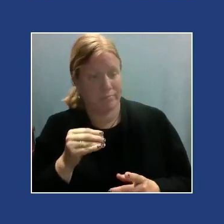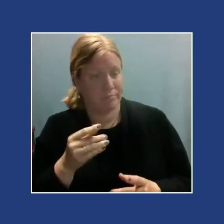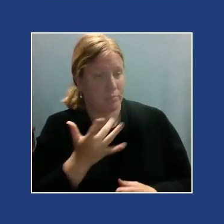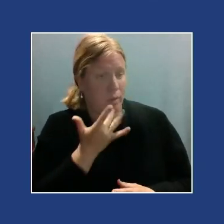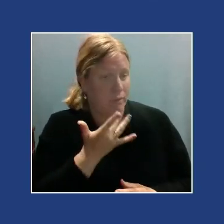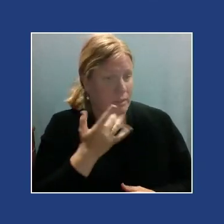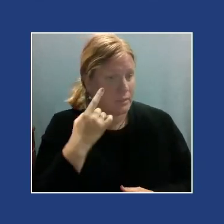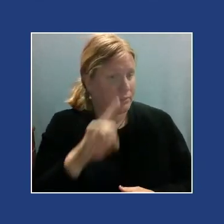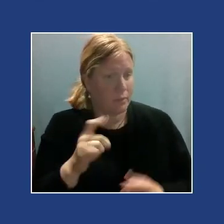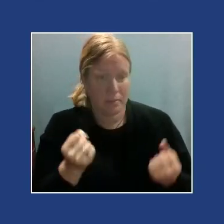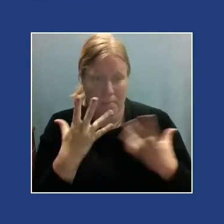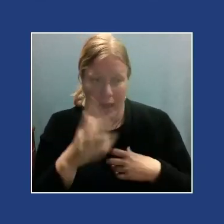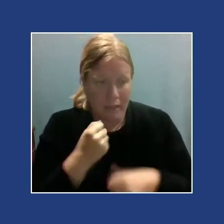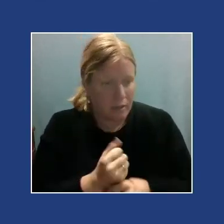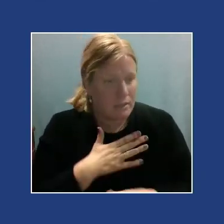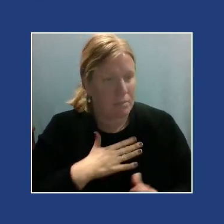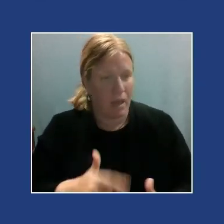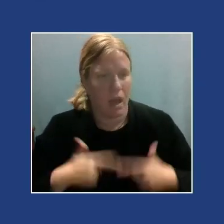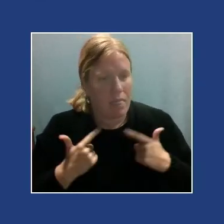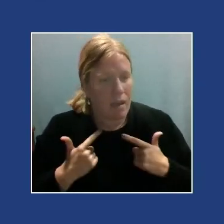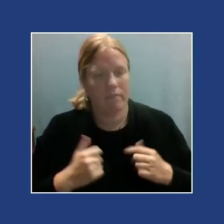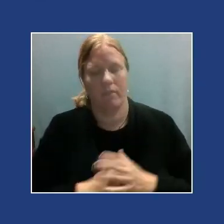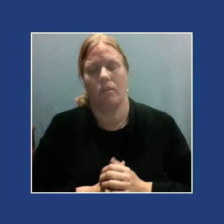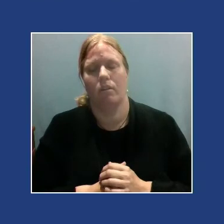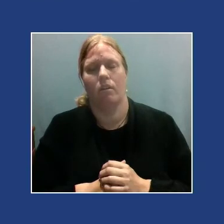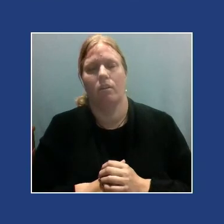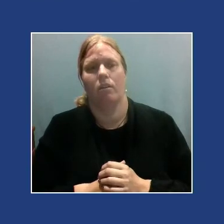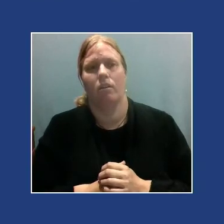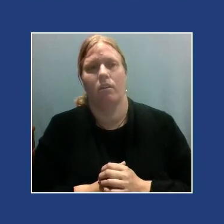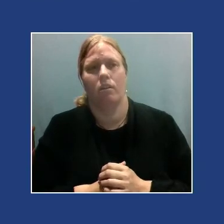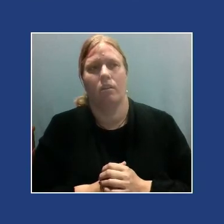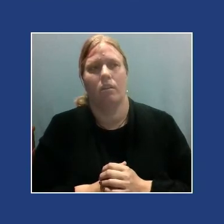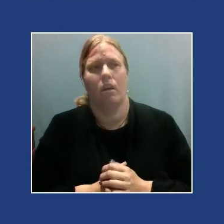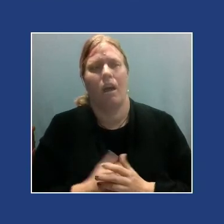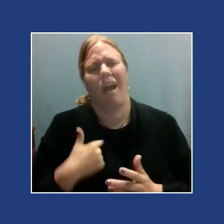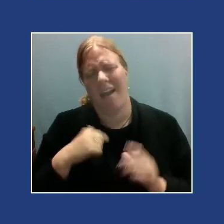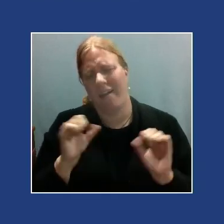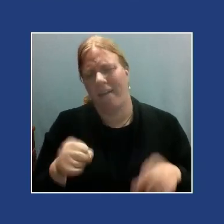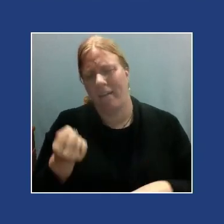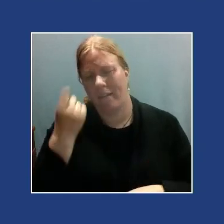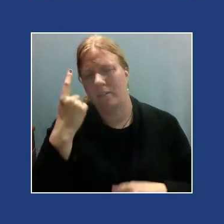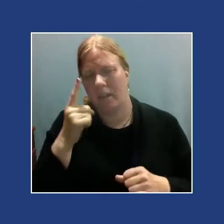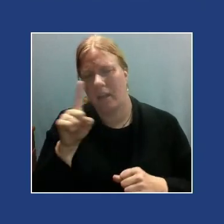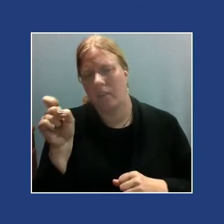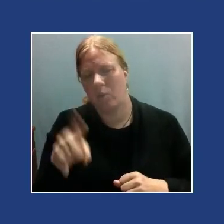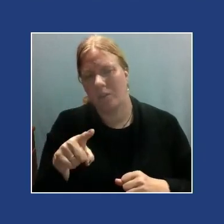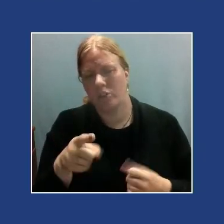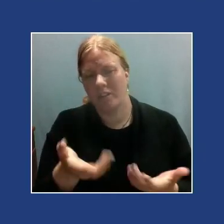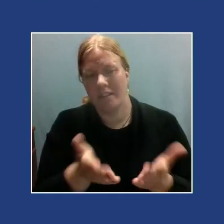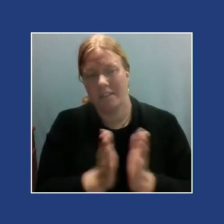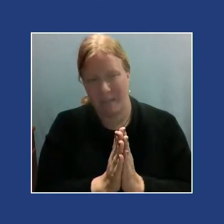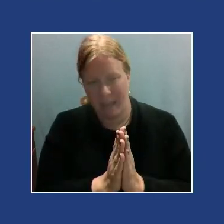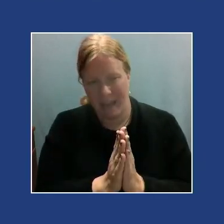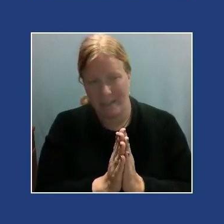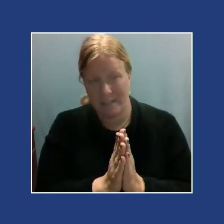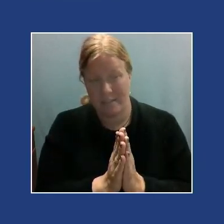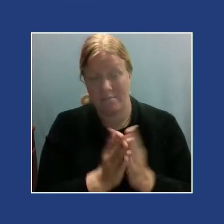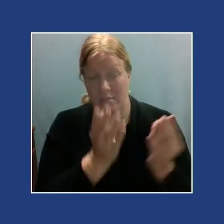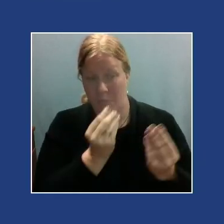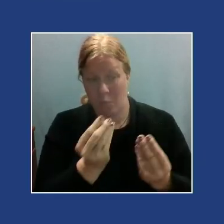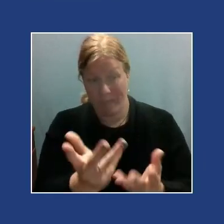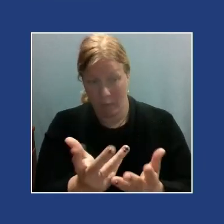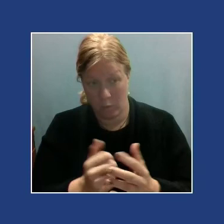can really understand the question that is asked, and I would like to relay it to you. Is this a